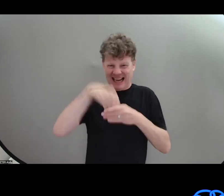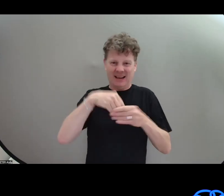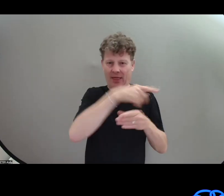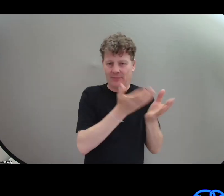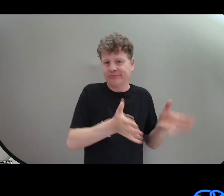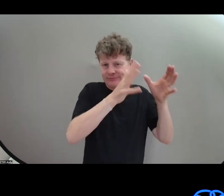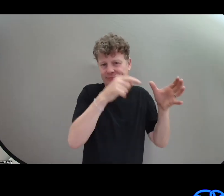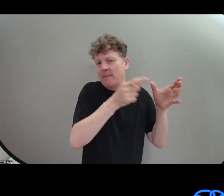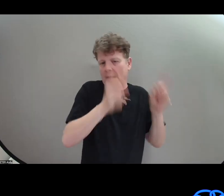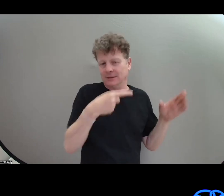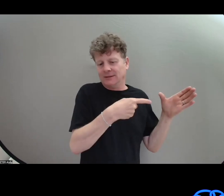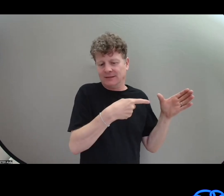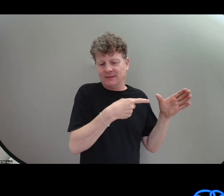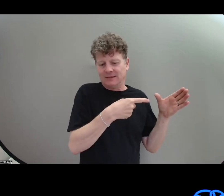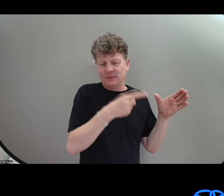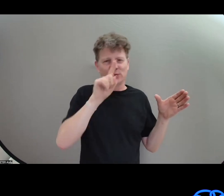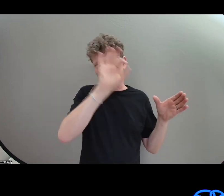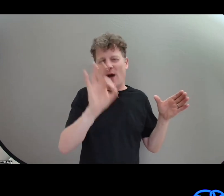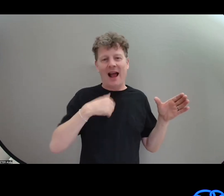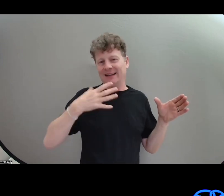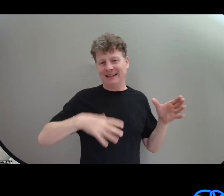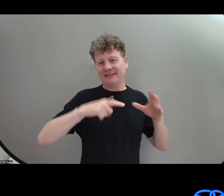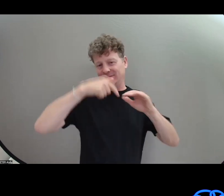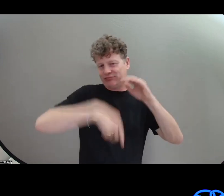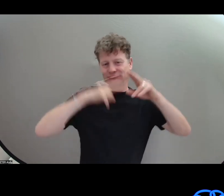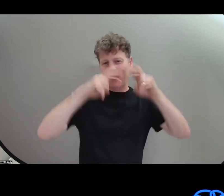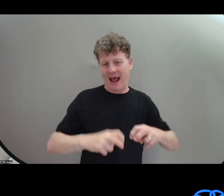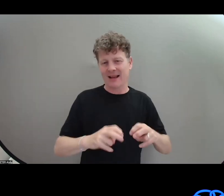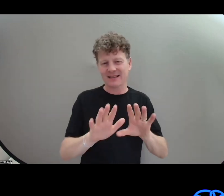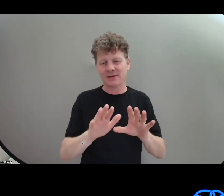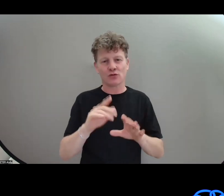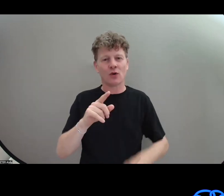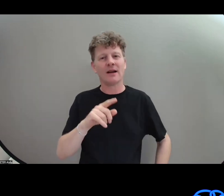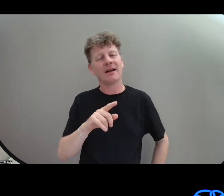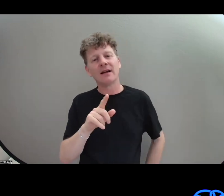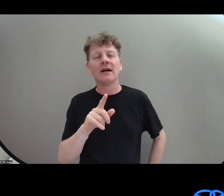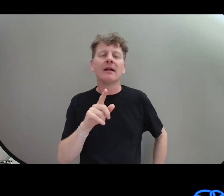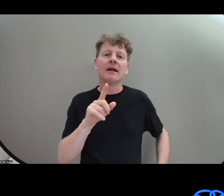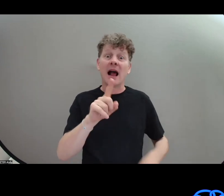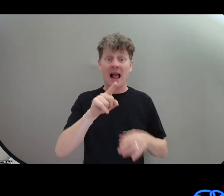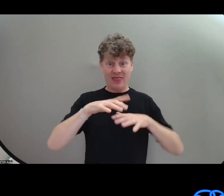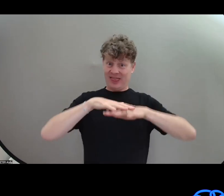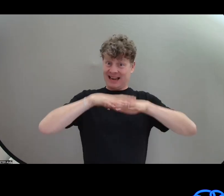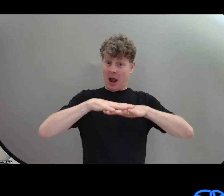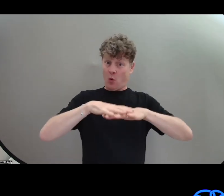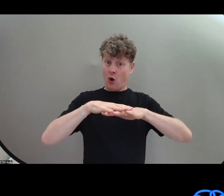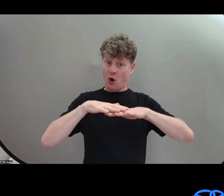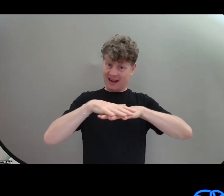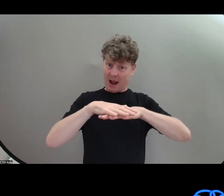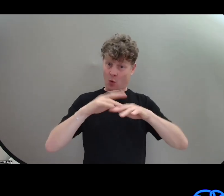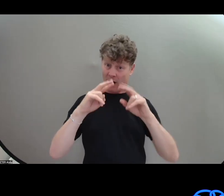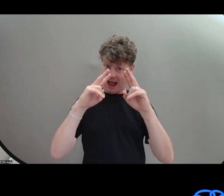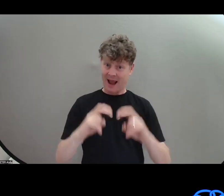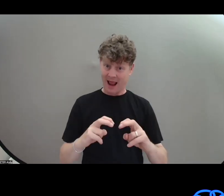further analyses with this lexicon. So again, the caveat is this, the network analyses, at least